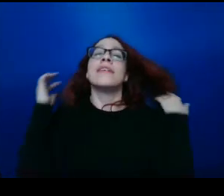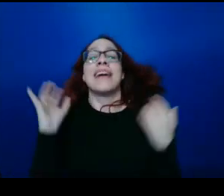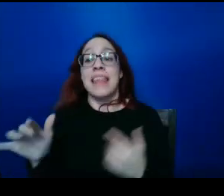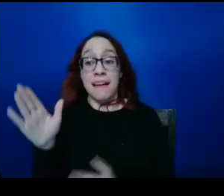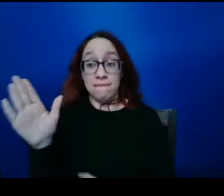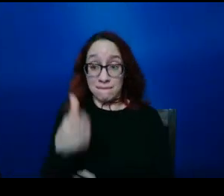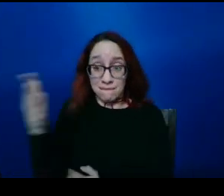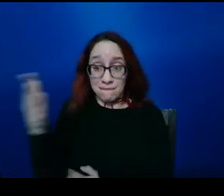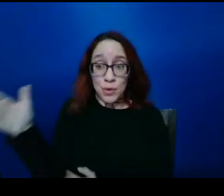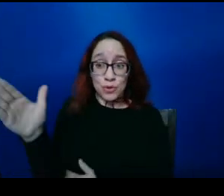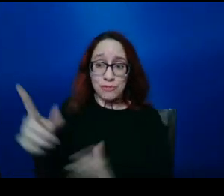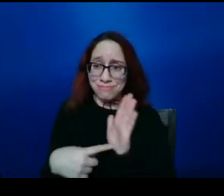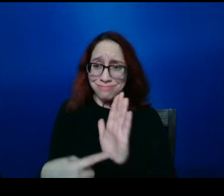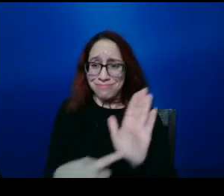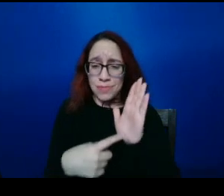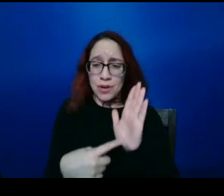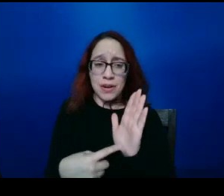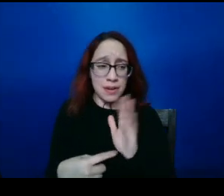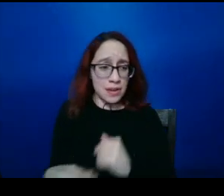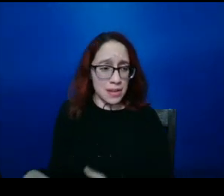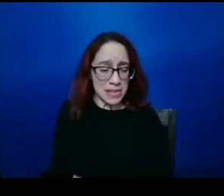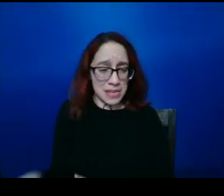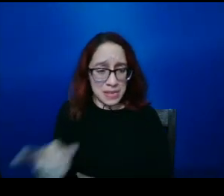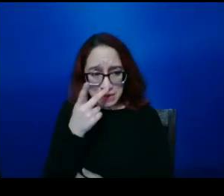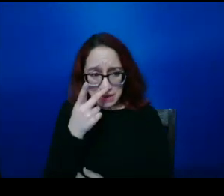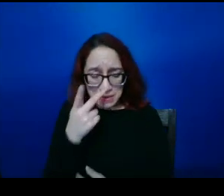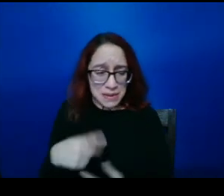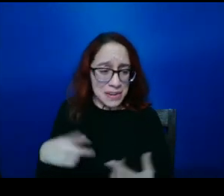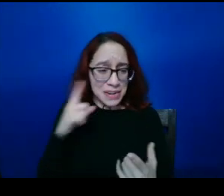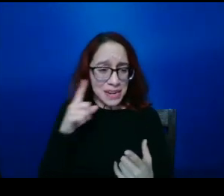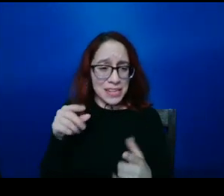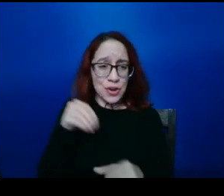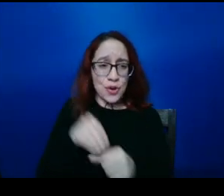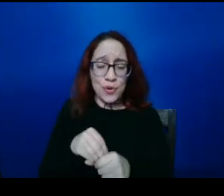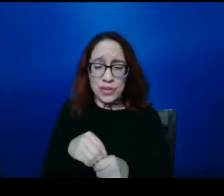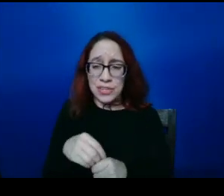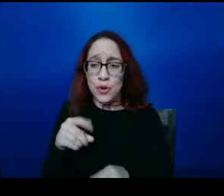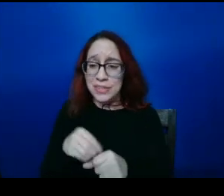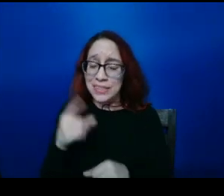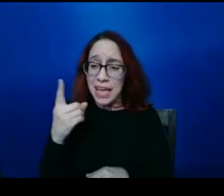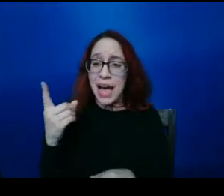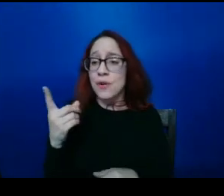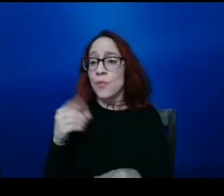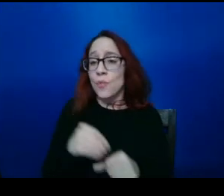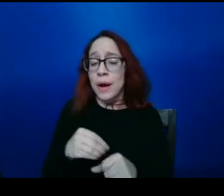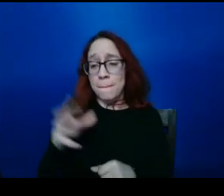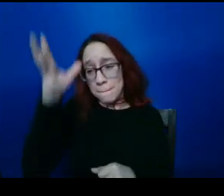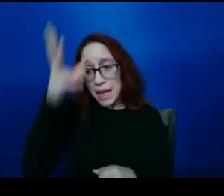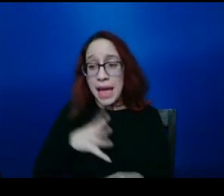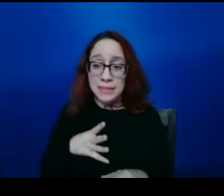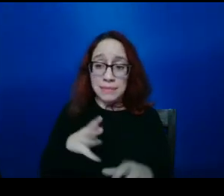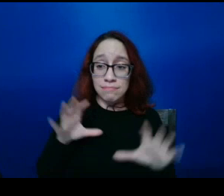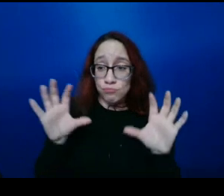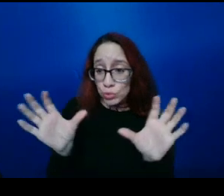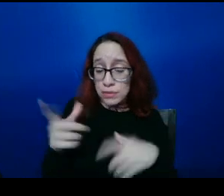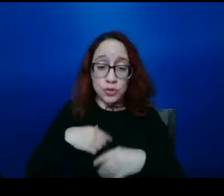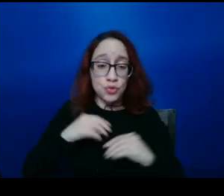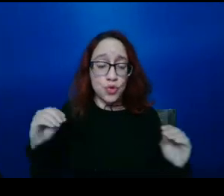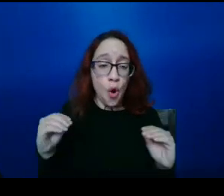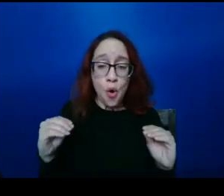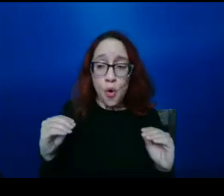flag stands for poopy penis that goes inside another male's butt. It has no room on a